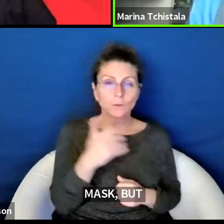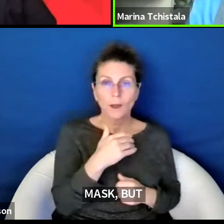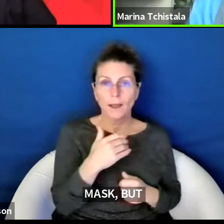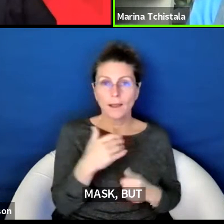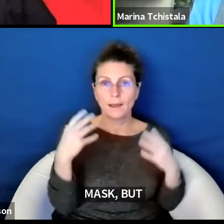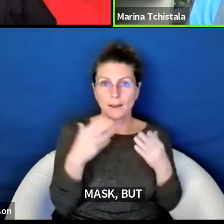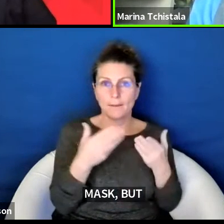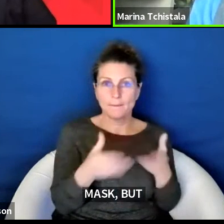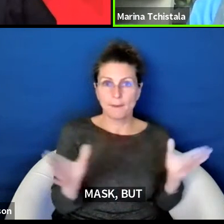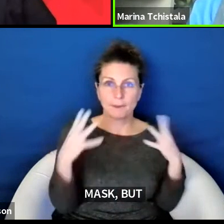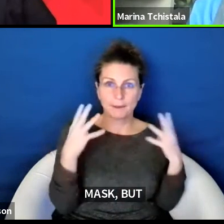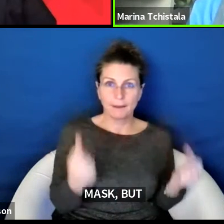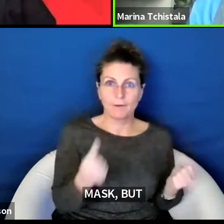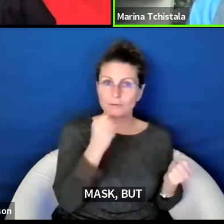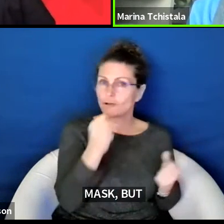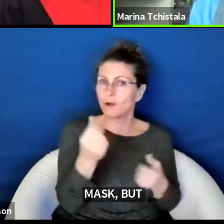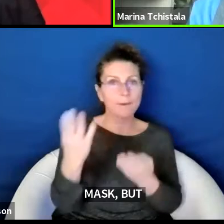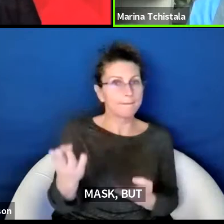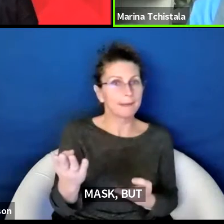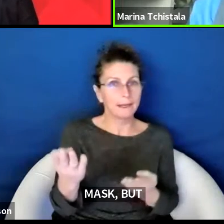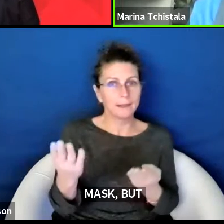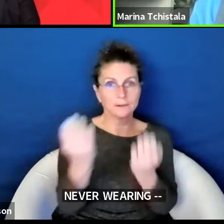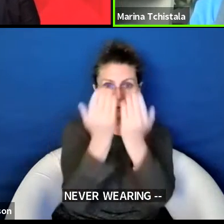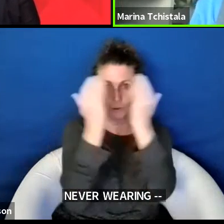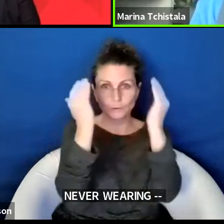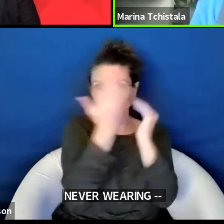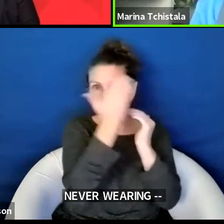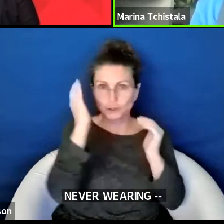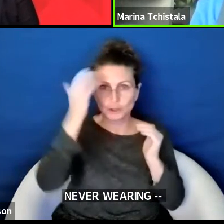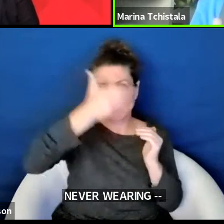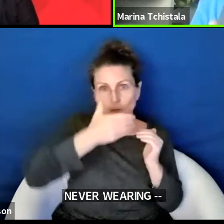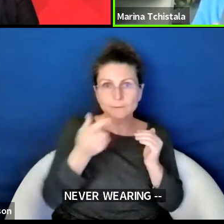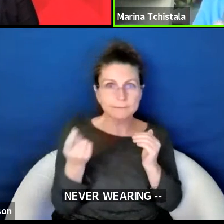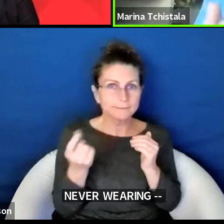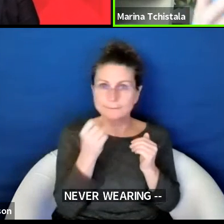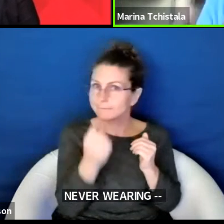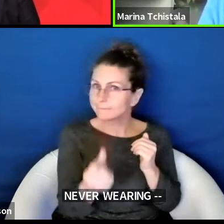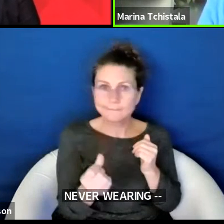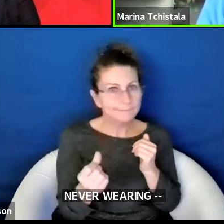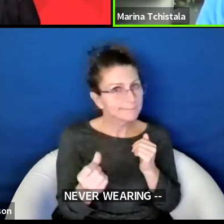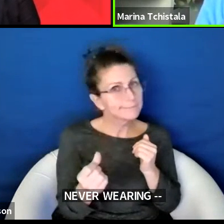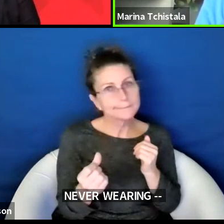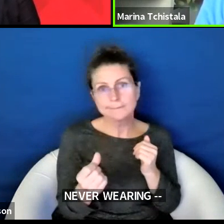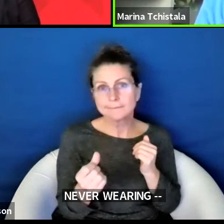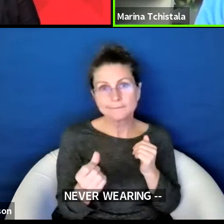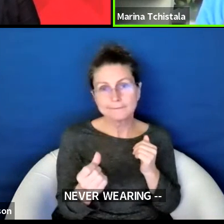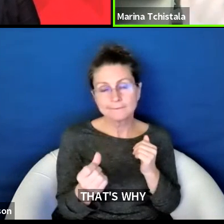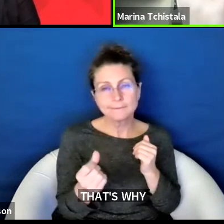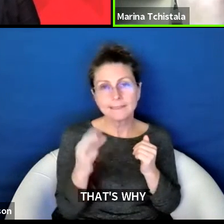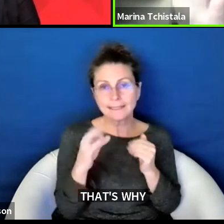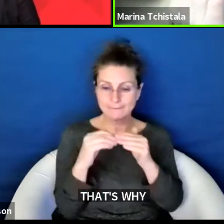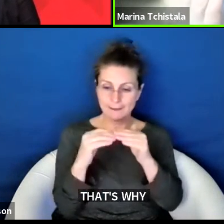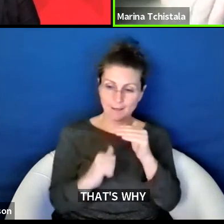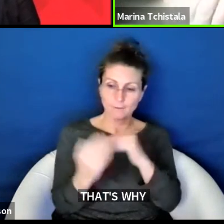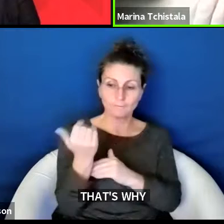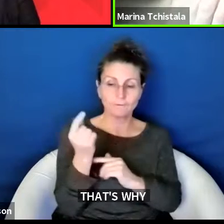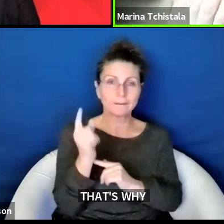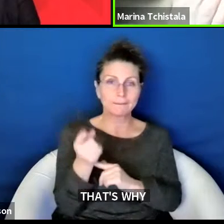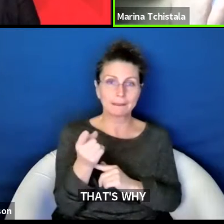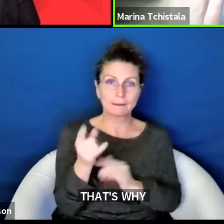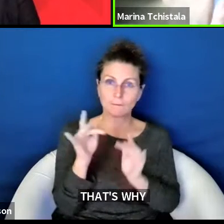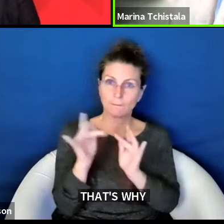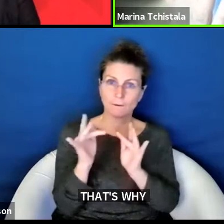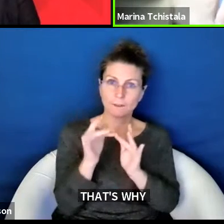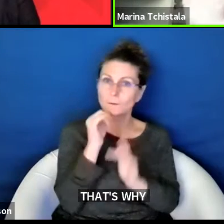recommending shields, because in most cases, if you just less than 15-minute contact, you don't need them.